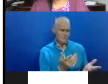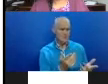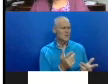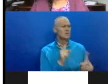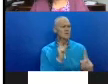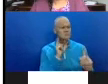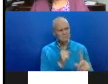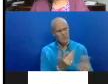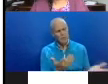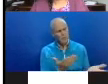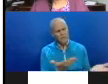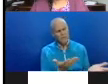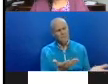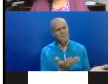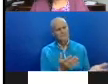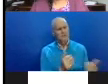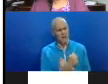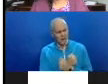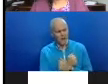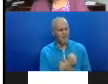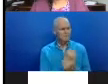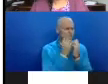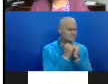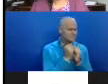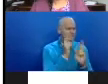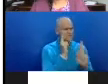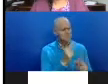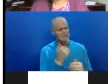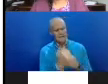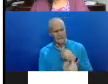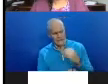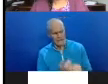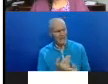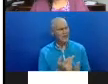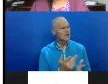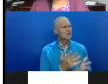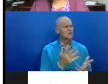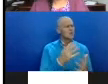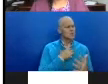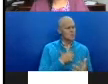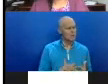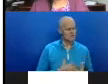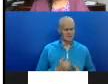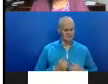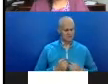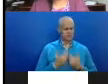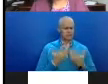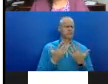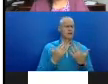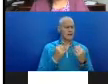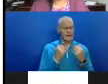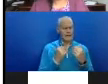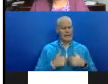in his relationship in terms of love and caring and respect and kindness? And how does he want to express his anger? I mean,